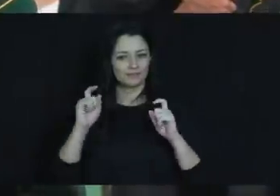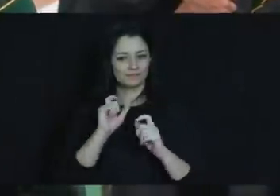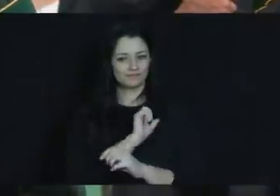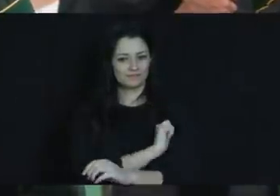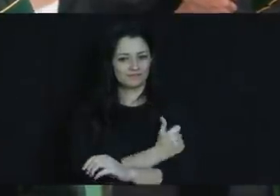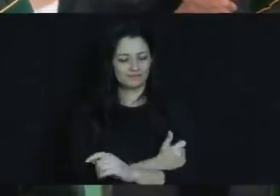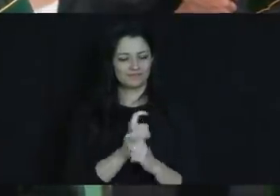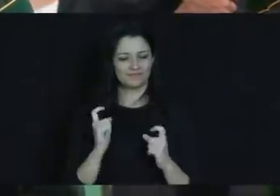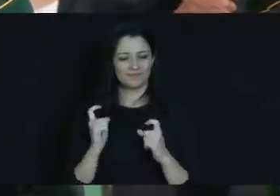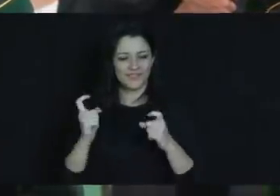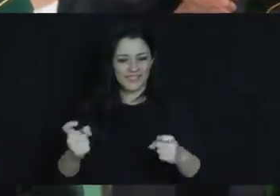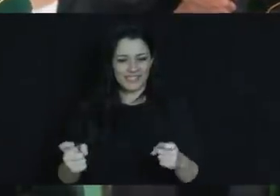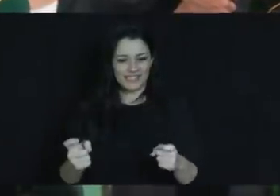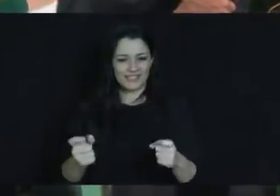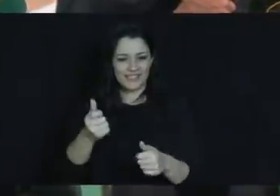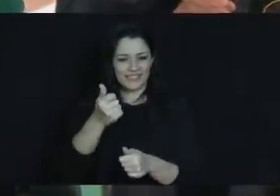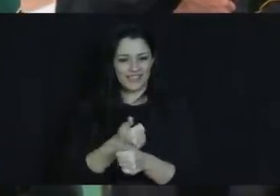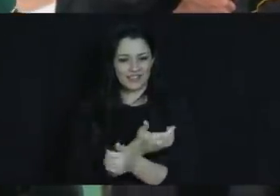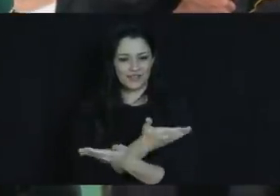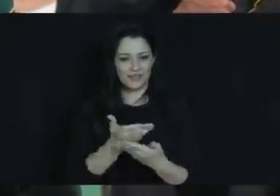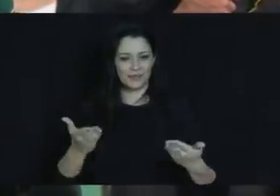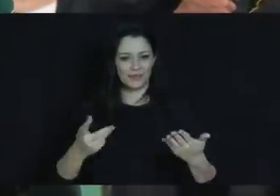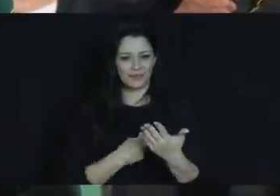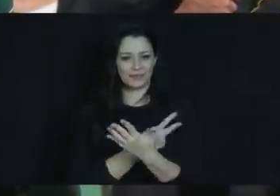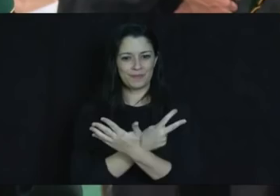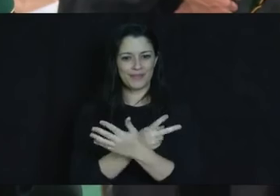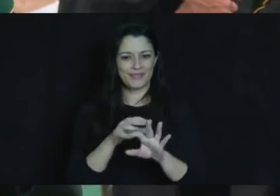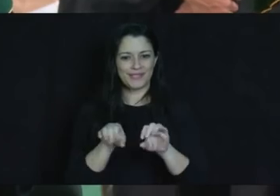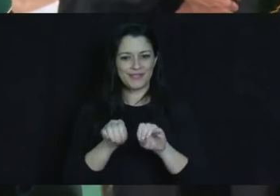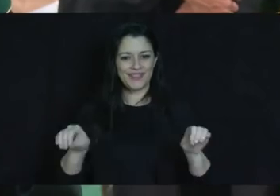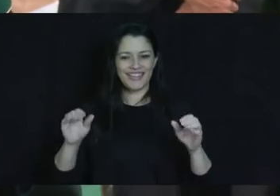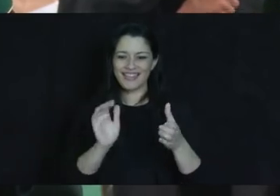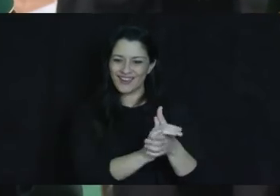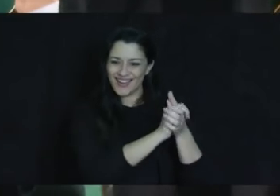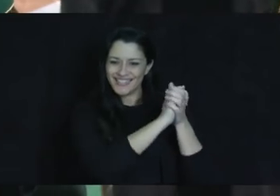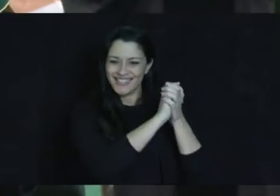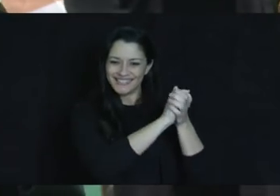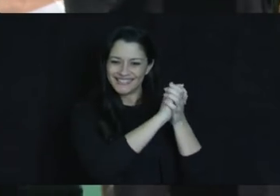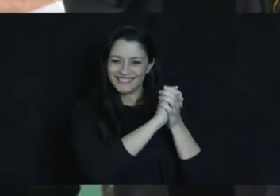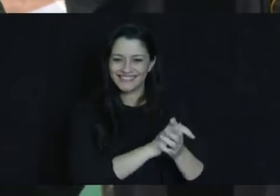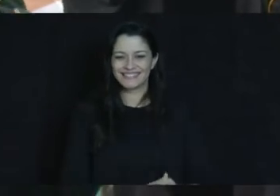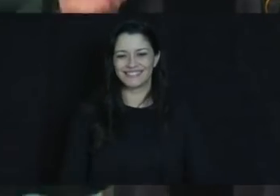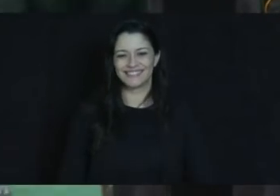upon each of you the master's degree. Congratulations.